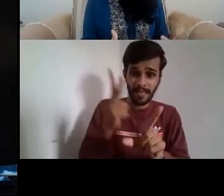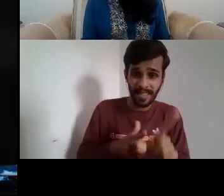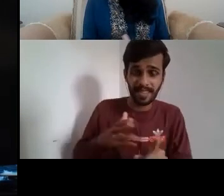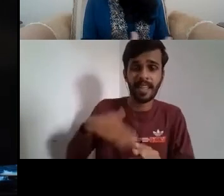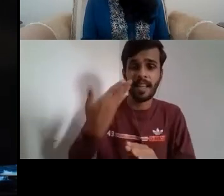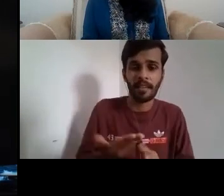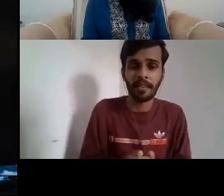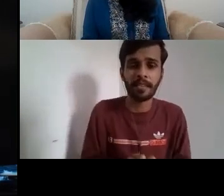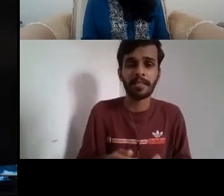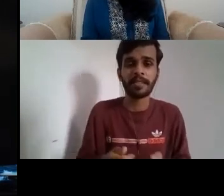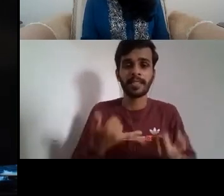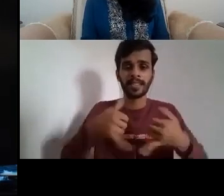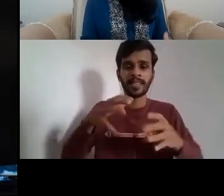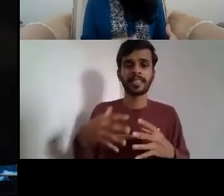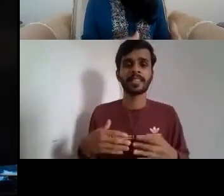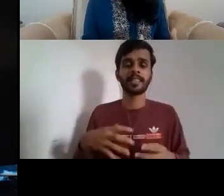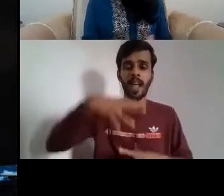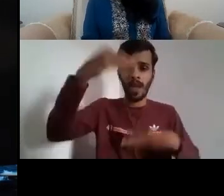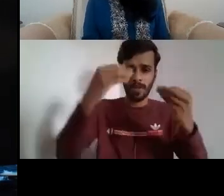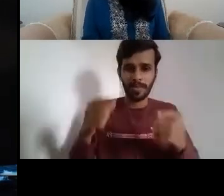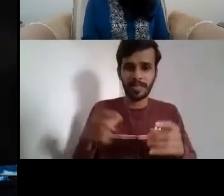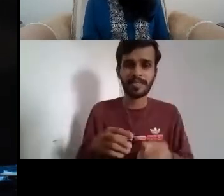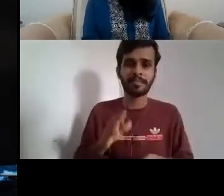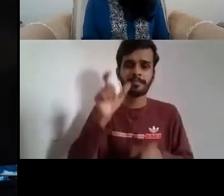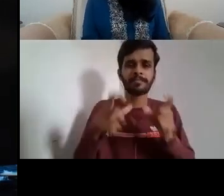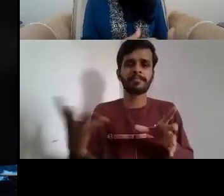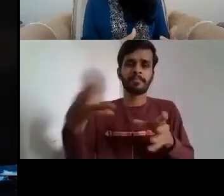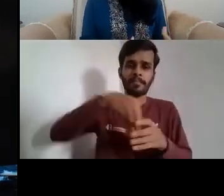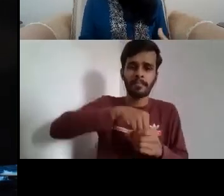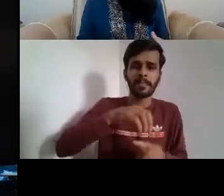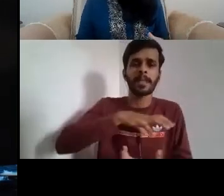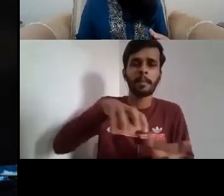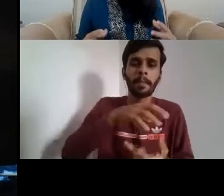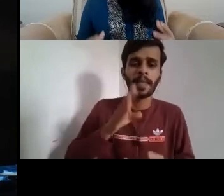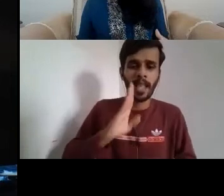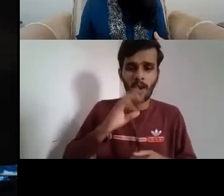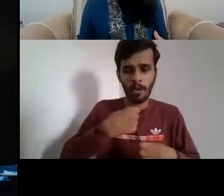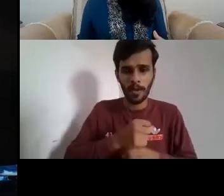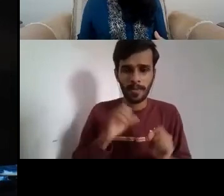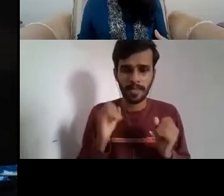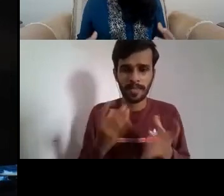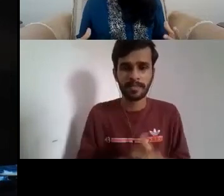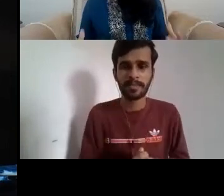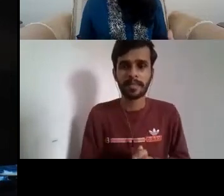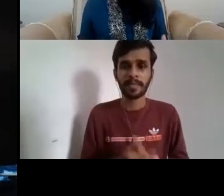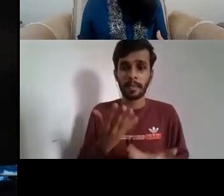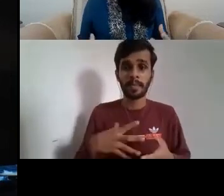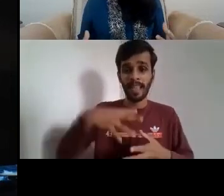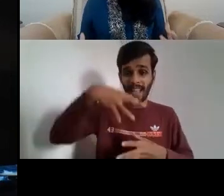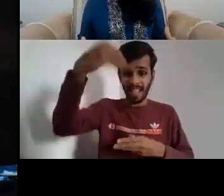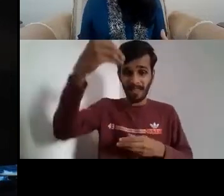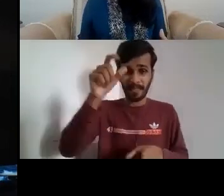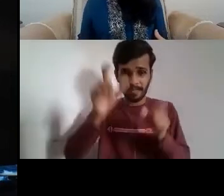Western orchestrations of some kind or the other. They've used Western orchestrations as